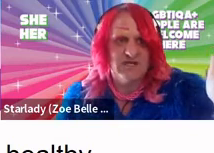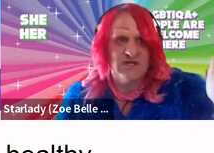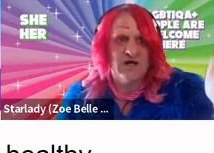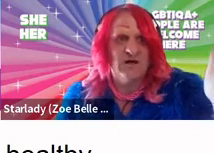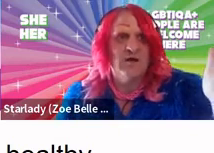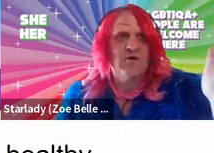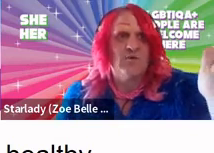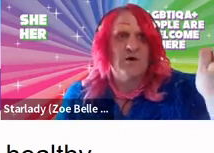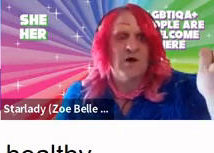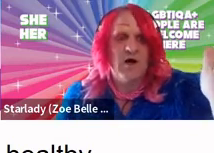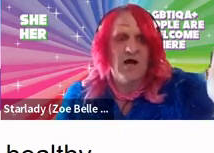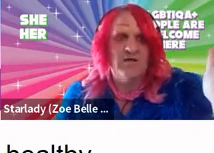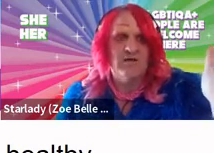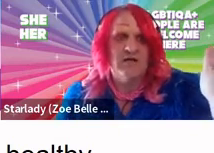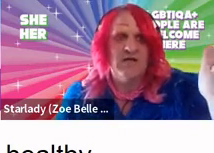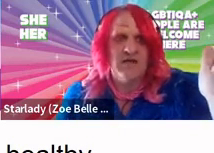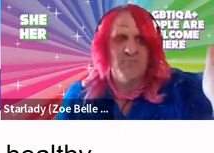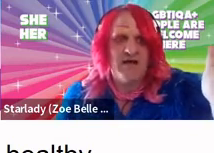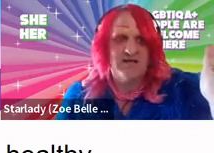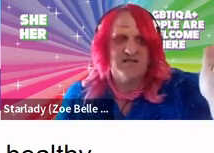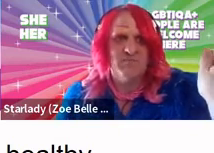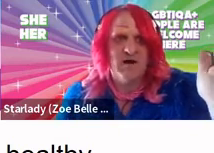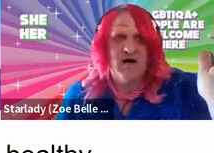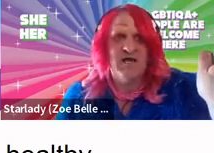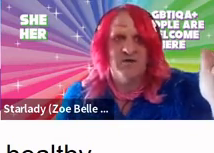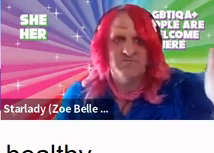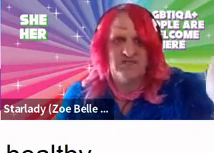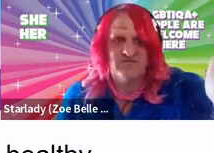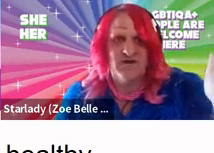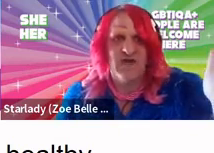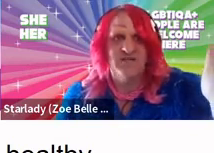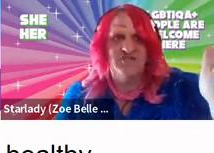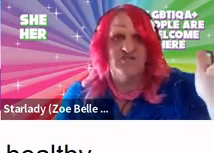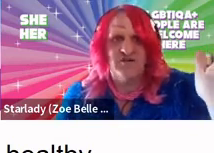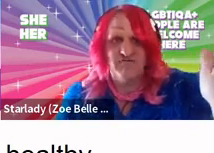in particular were highly impacted